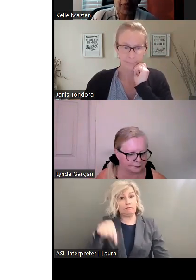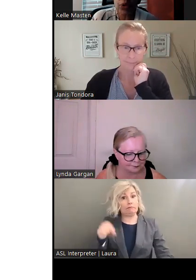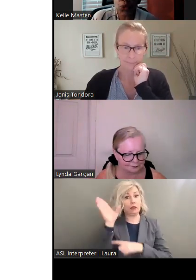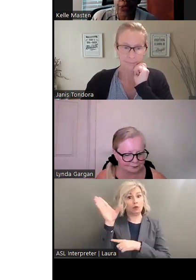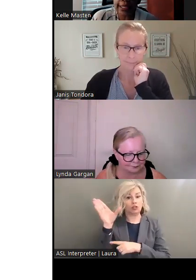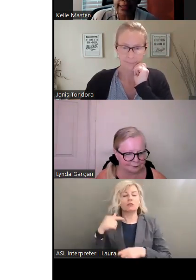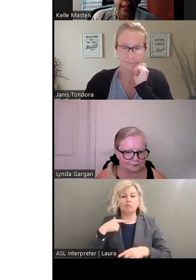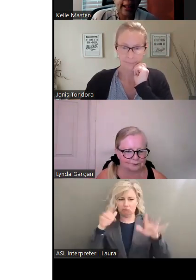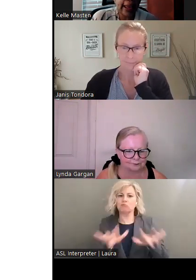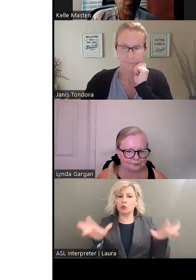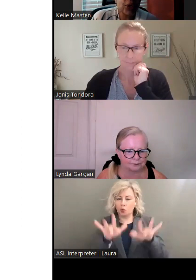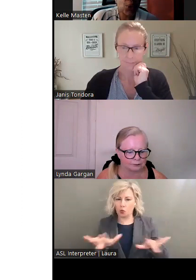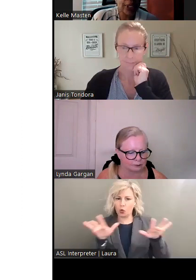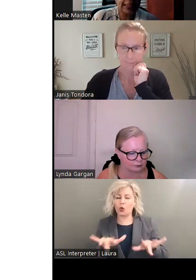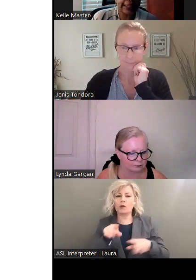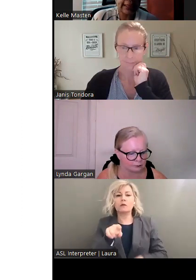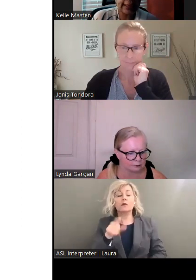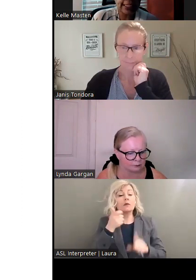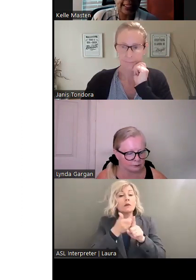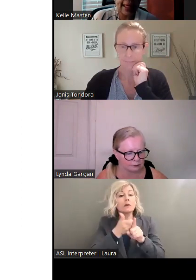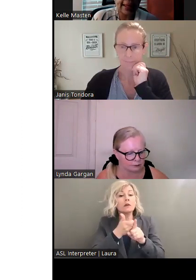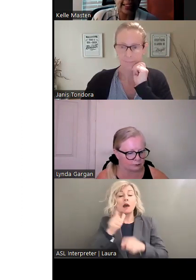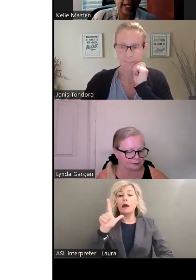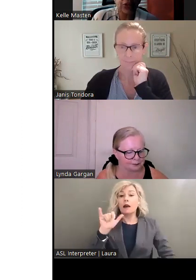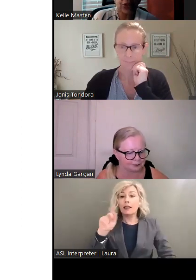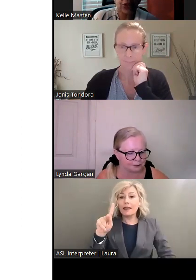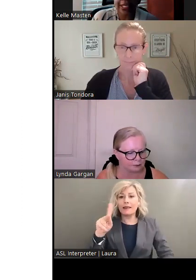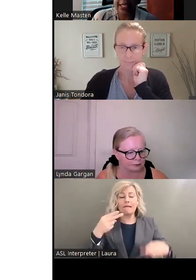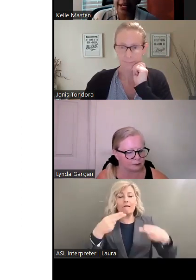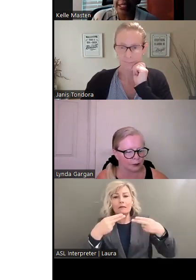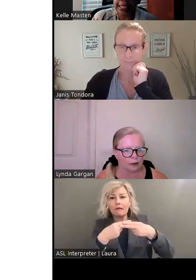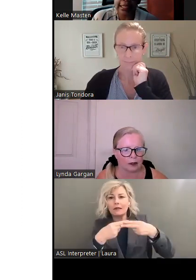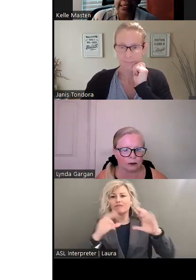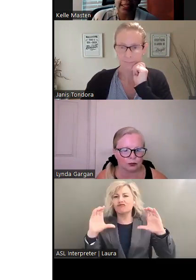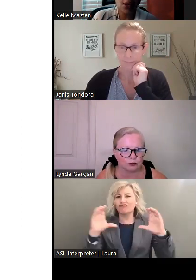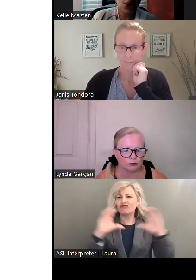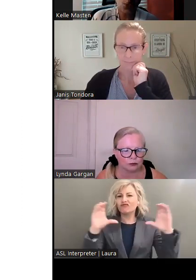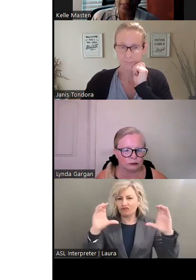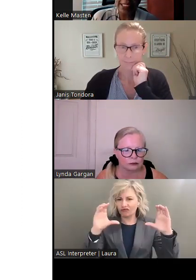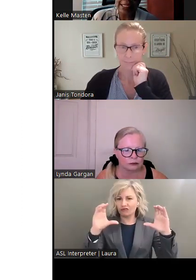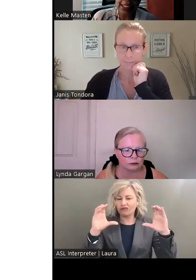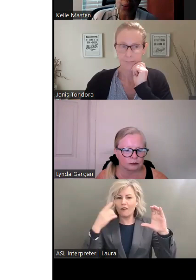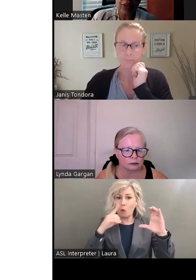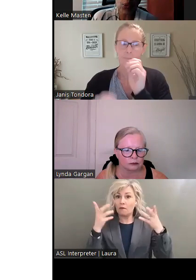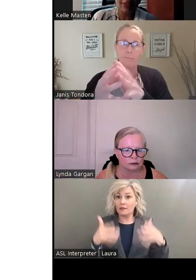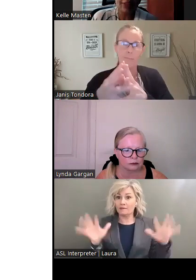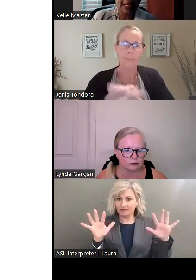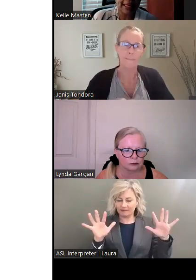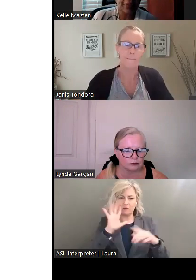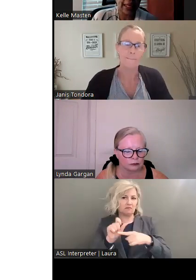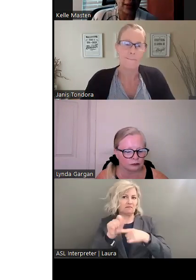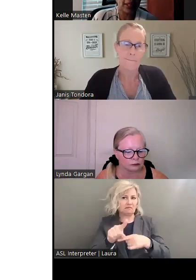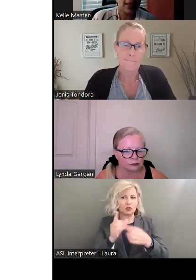is being recorded, and the recording link, slides, and a certificate of attendance will be sent to everyone